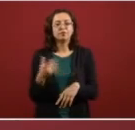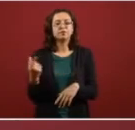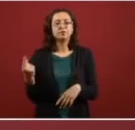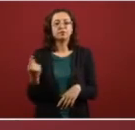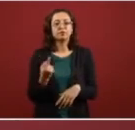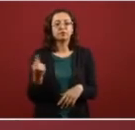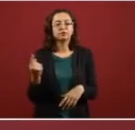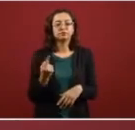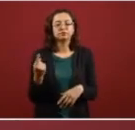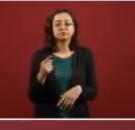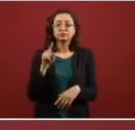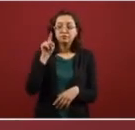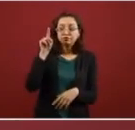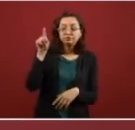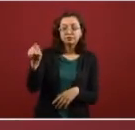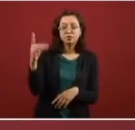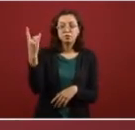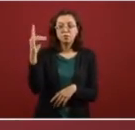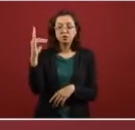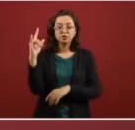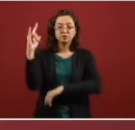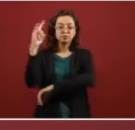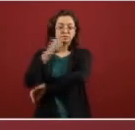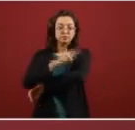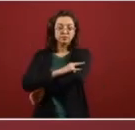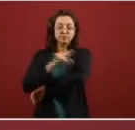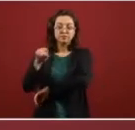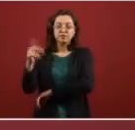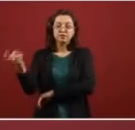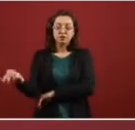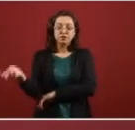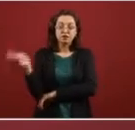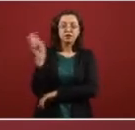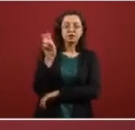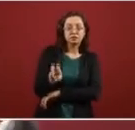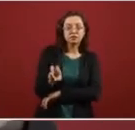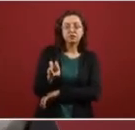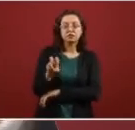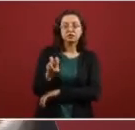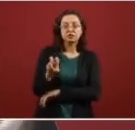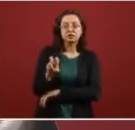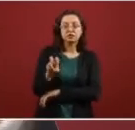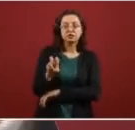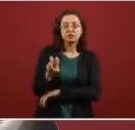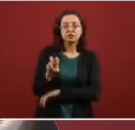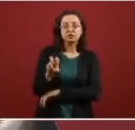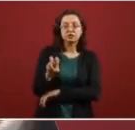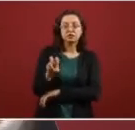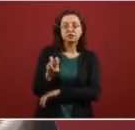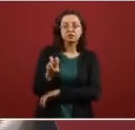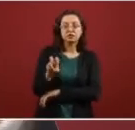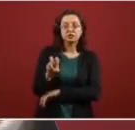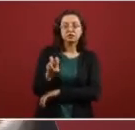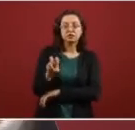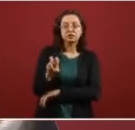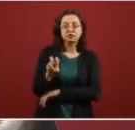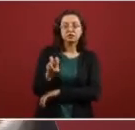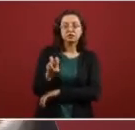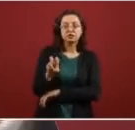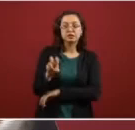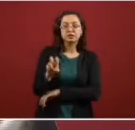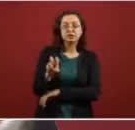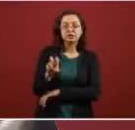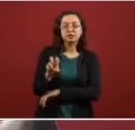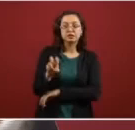moment. Pues ya había una situación difícil por dos razones. Primero, it was a difficult situation for